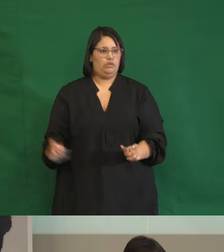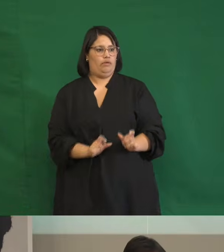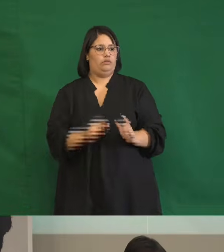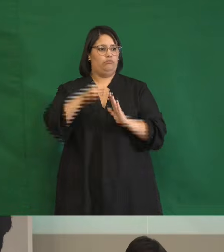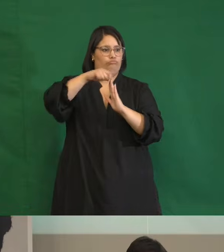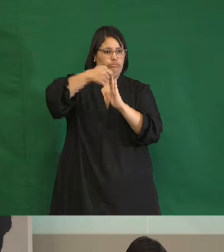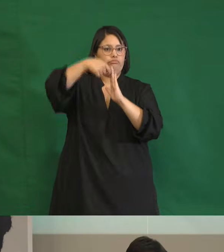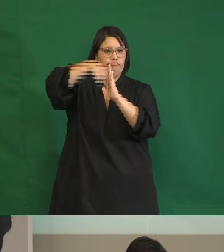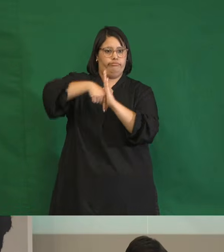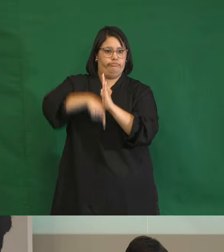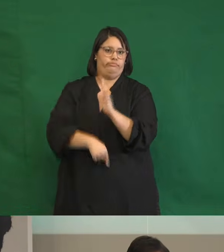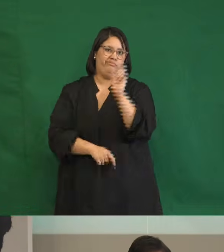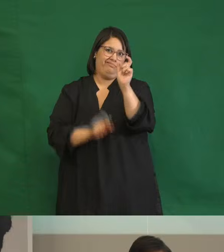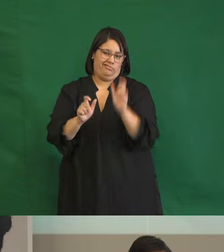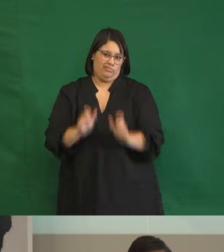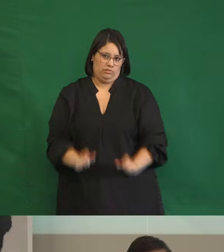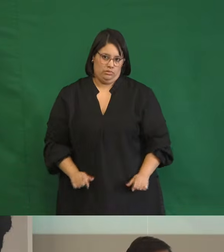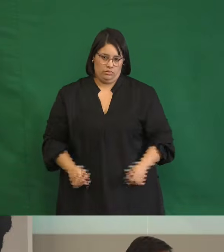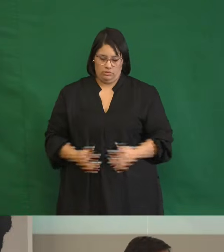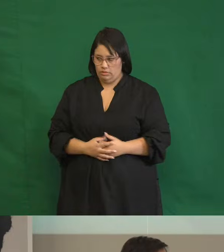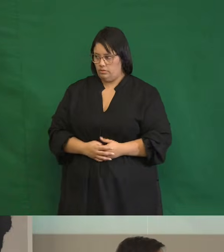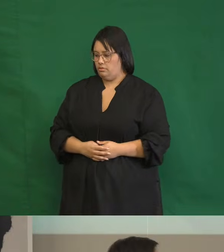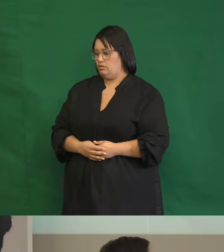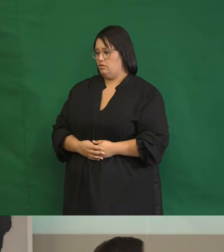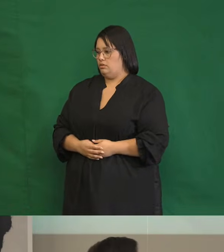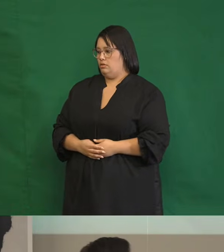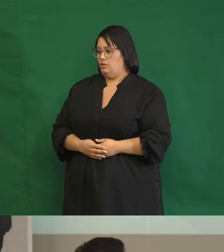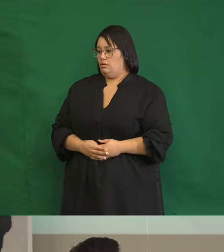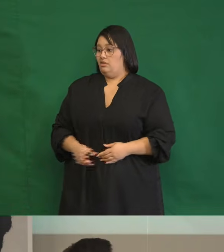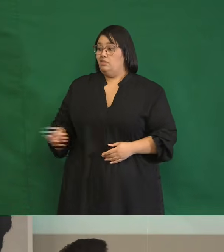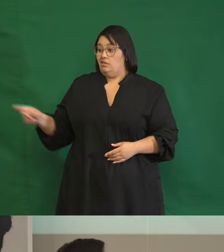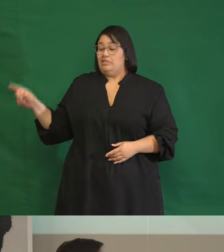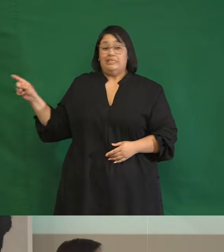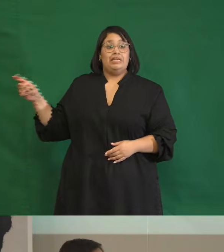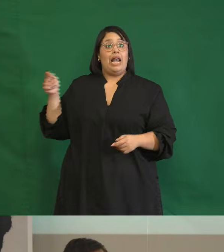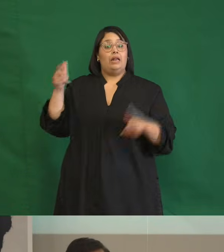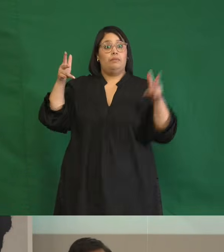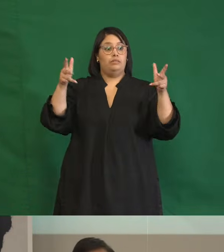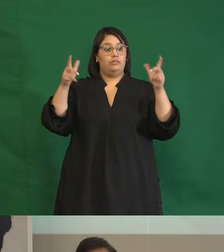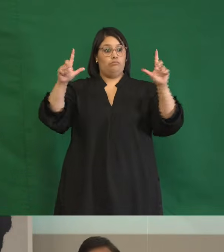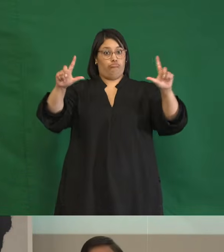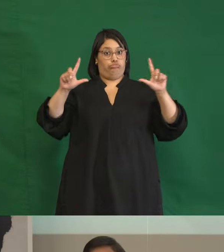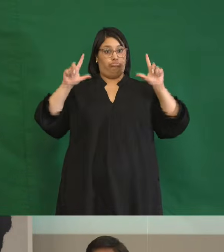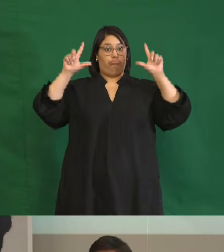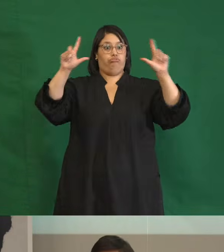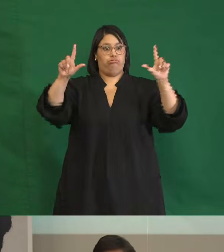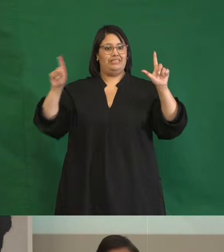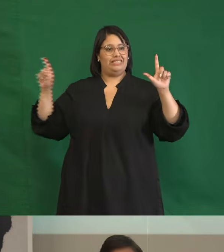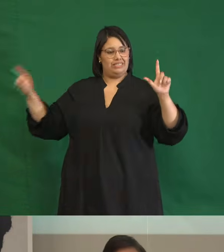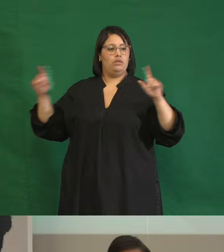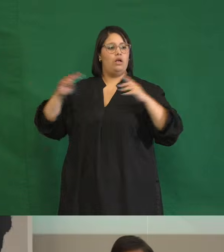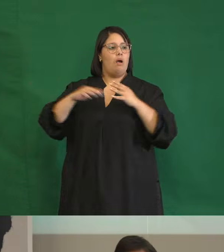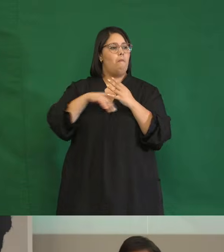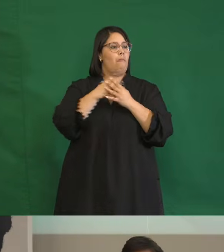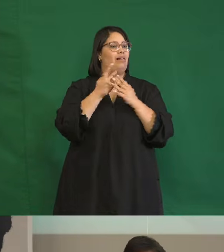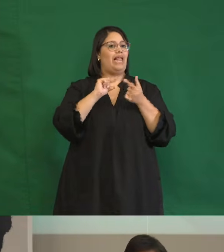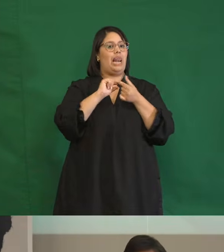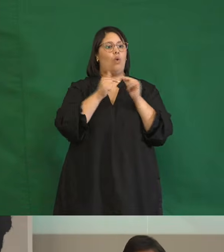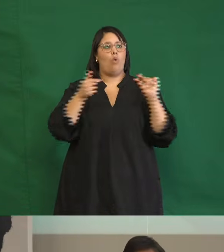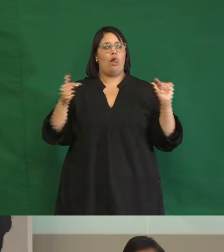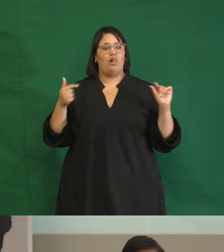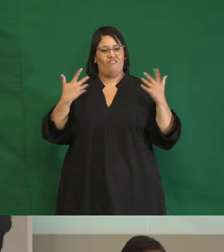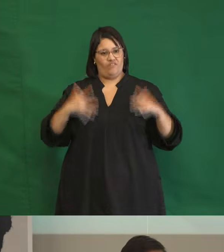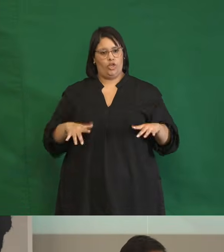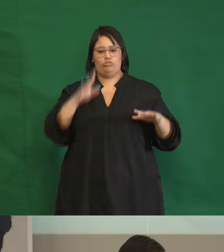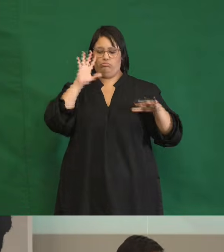WordNets. There is a bit of an extract from that, where we also did multilingual